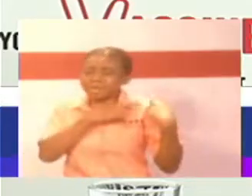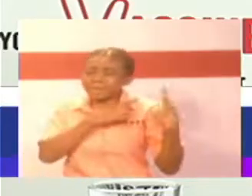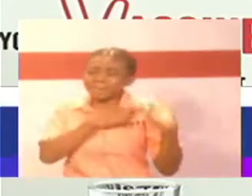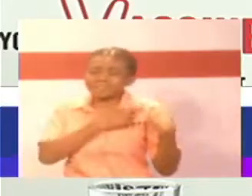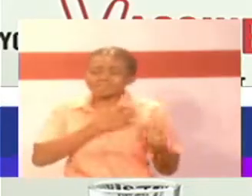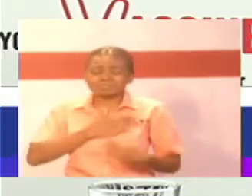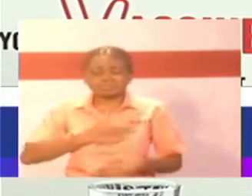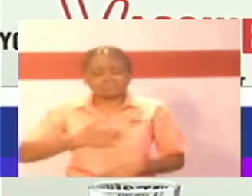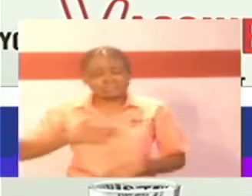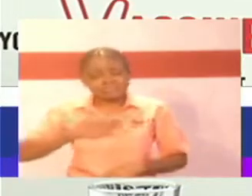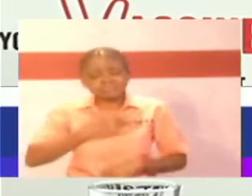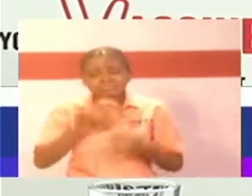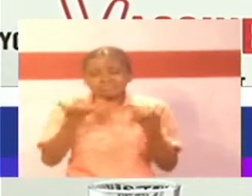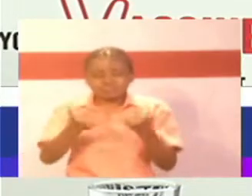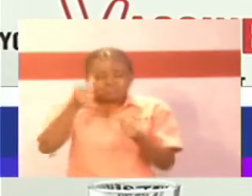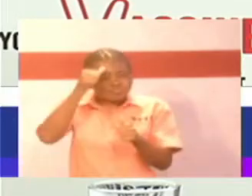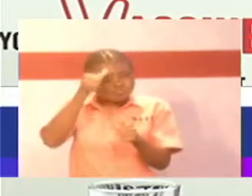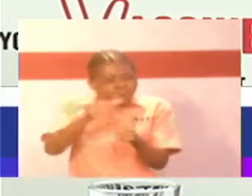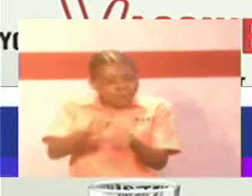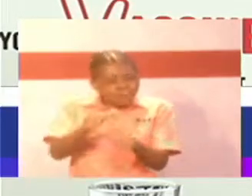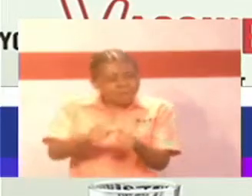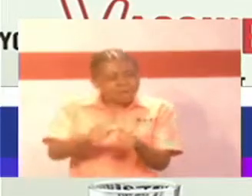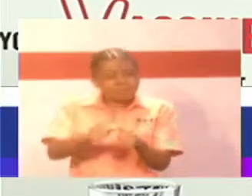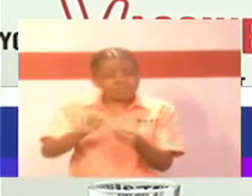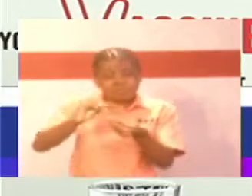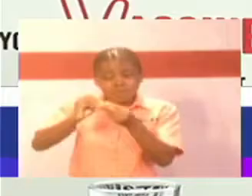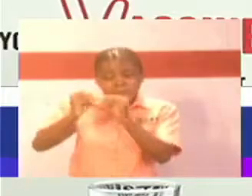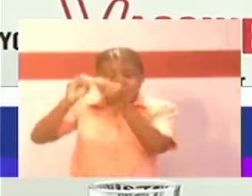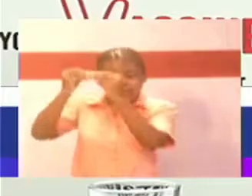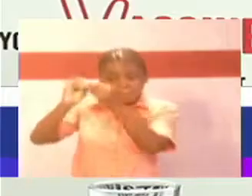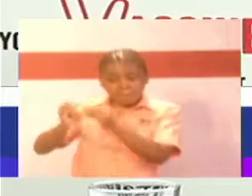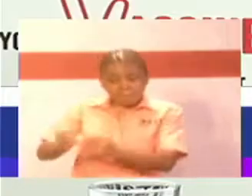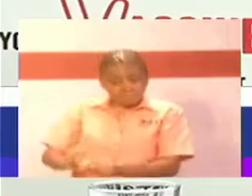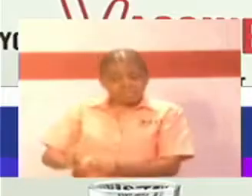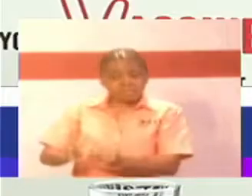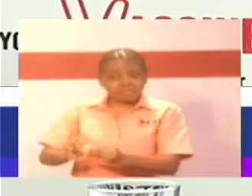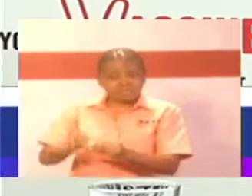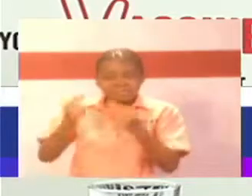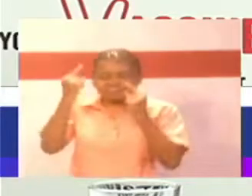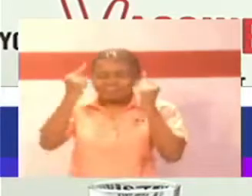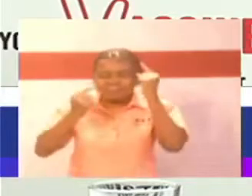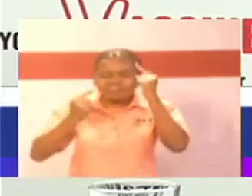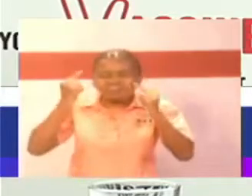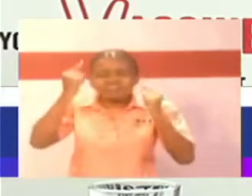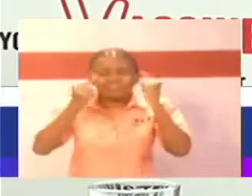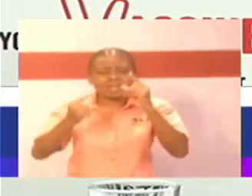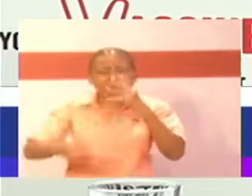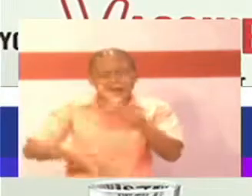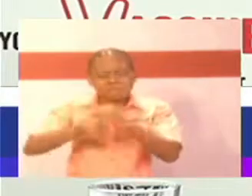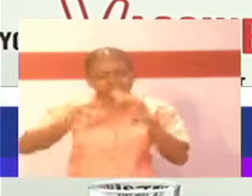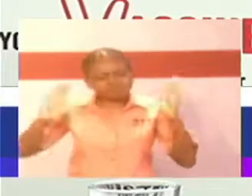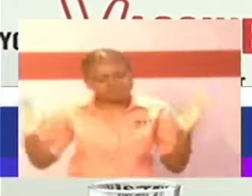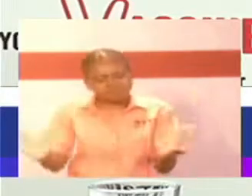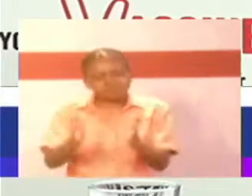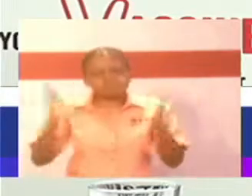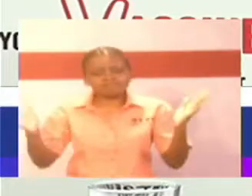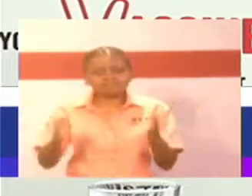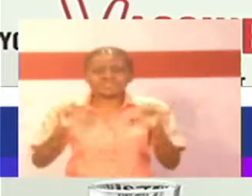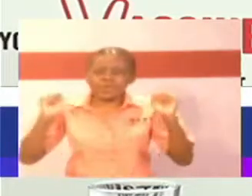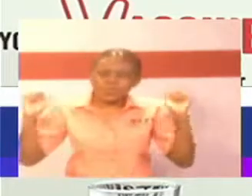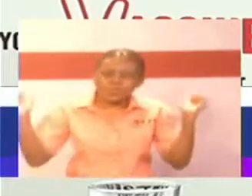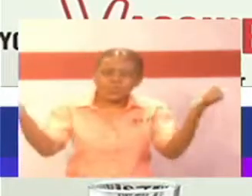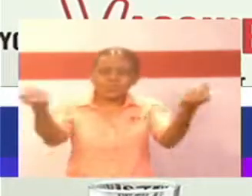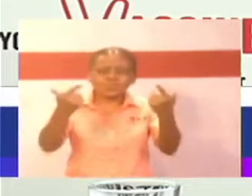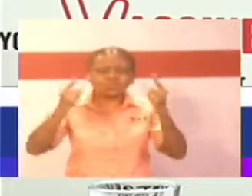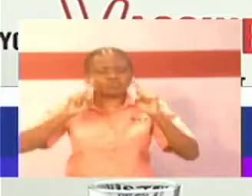Let us please remember these statistics that are really a cause for concern, and please let's encourage and empower those persons